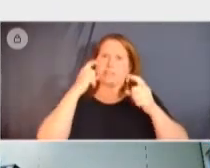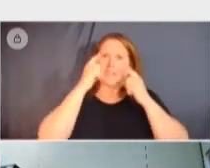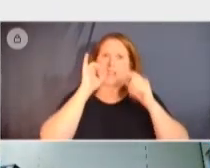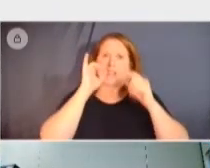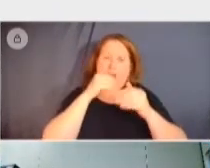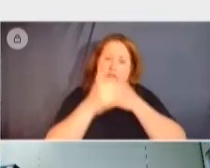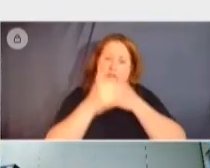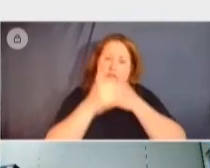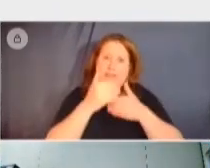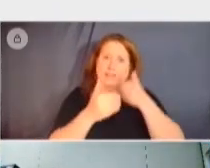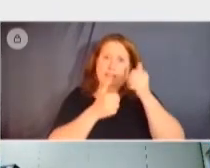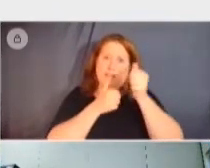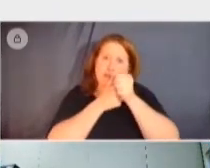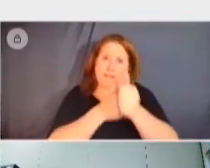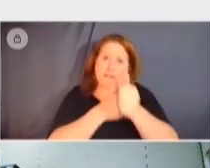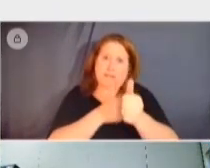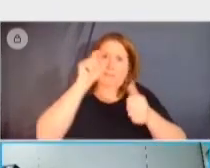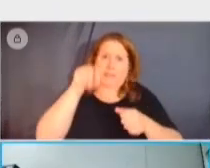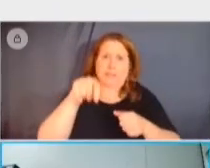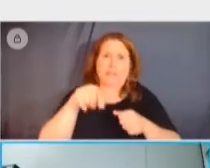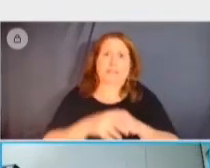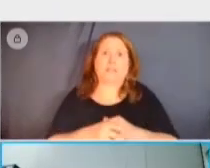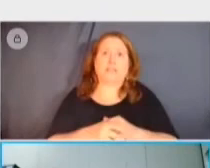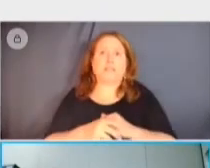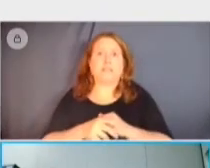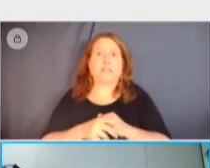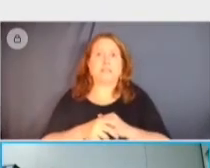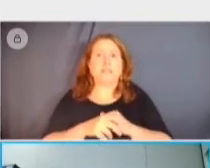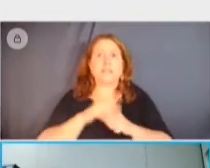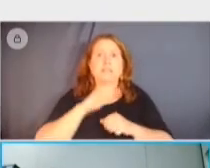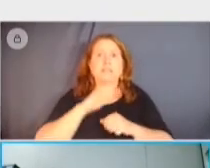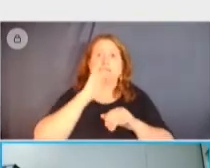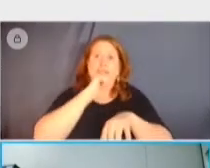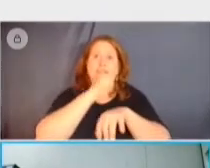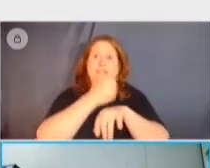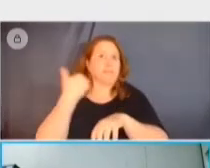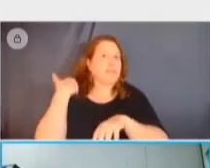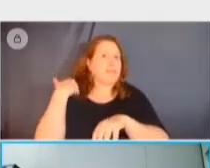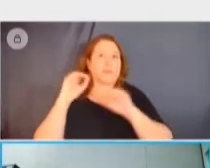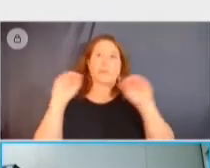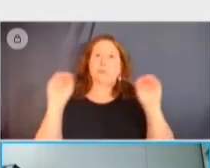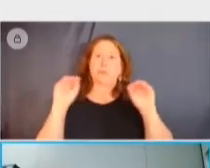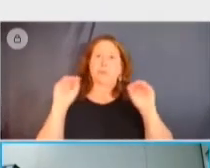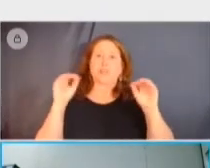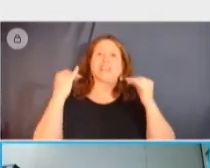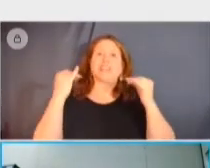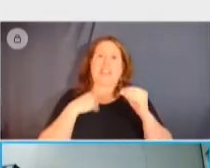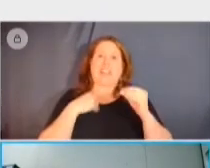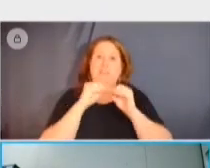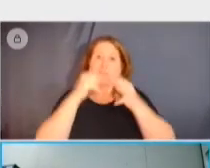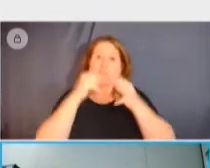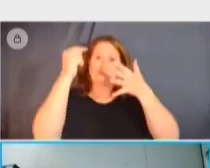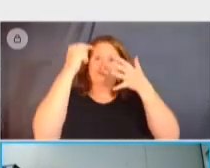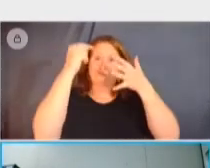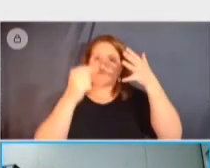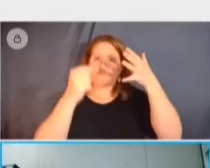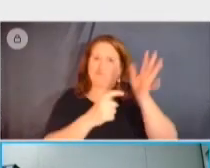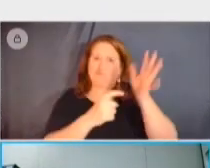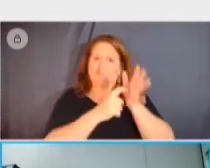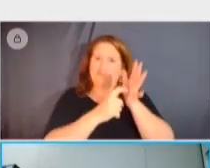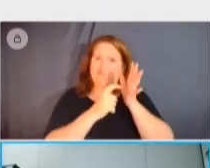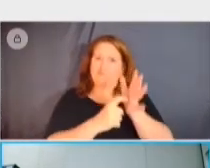there before did evolve as part of the process. In terms of the matching